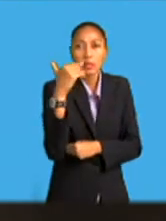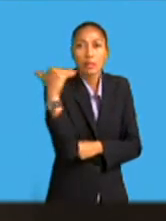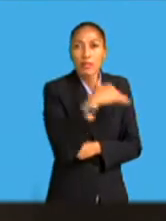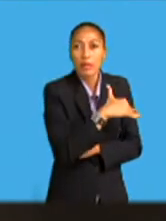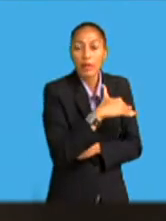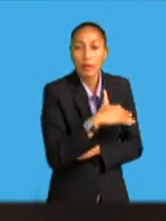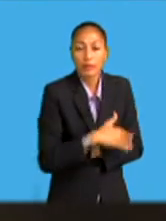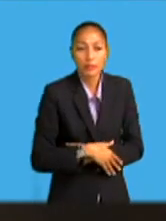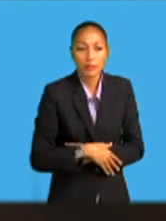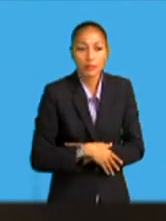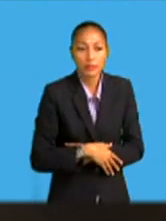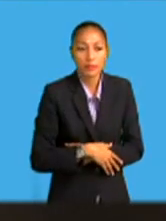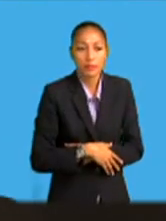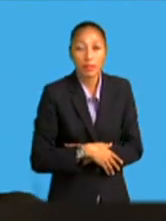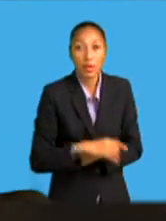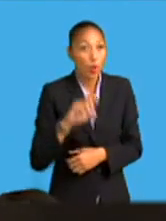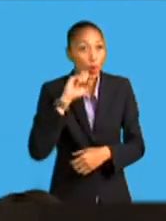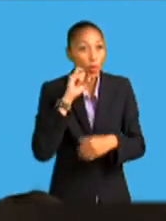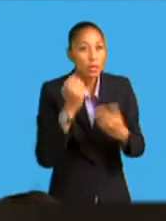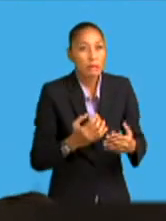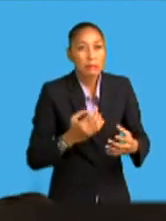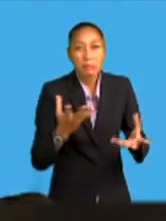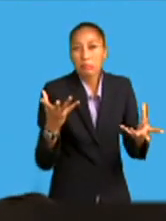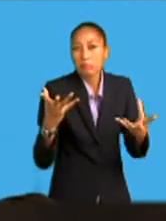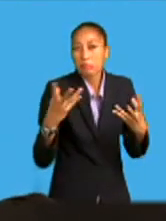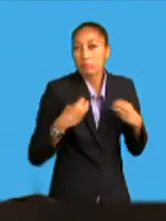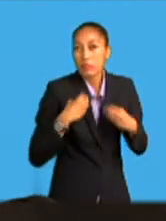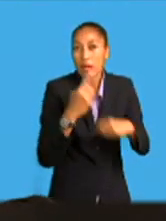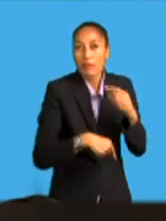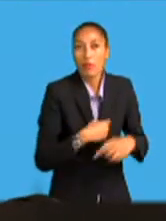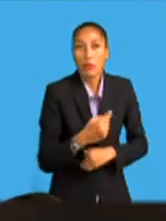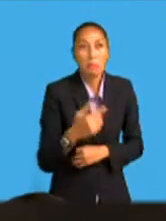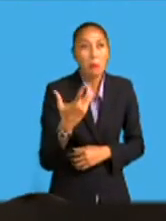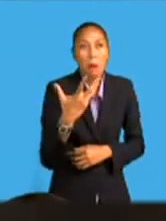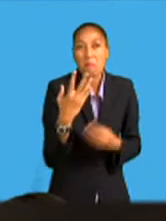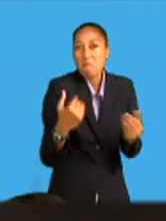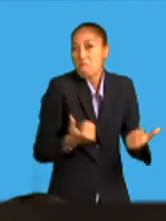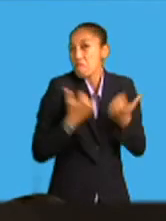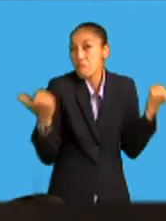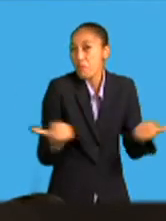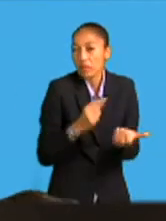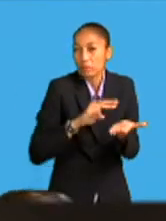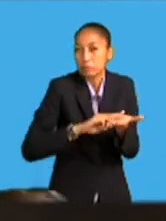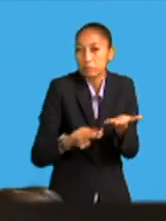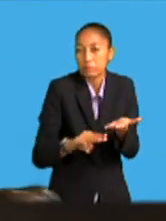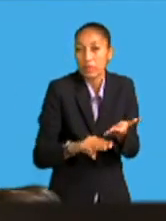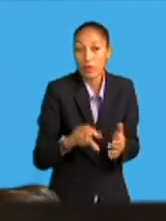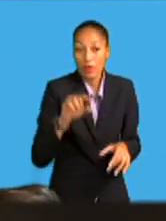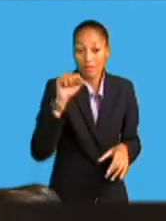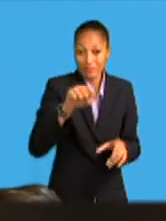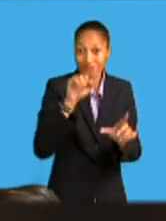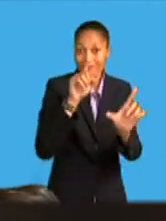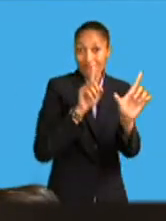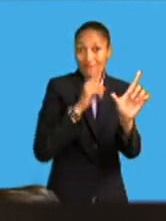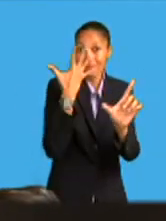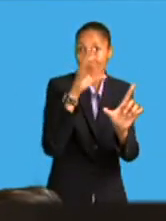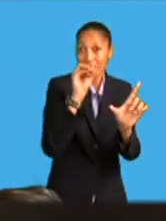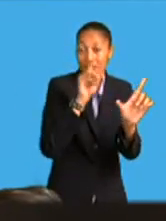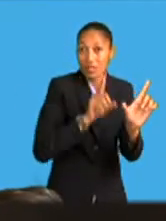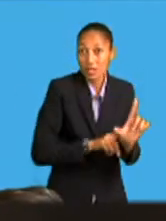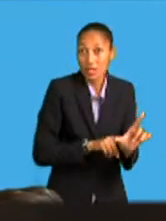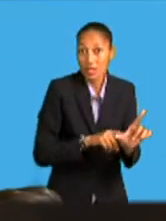hectares, which will generate $33 million in 50 years. Within those 50 years, Madam Speaker,